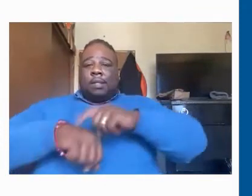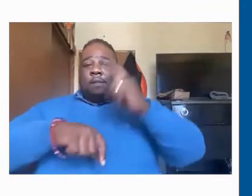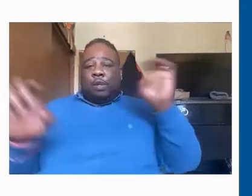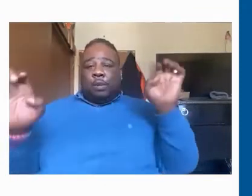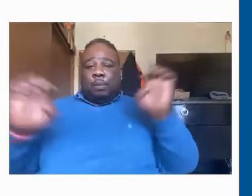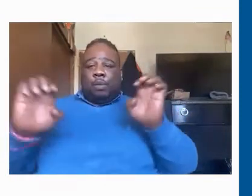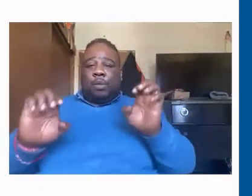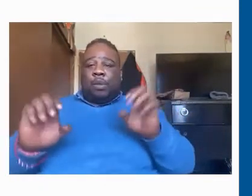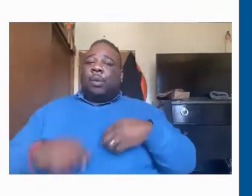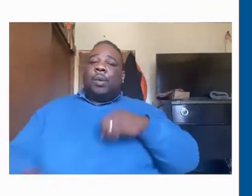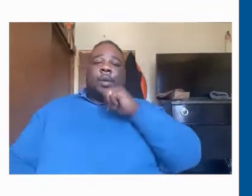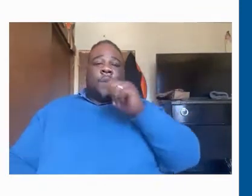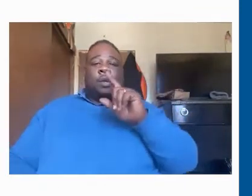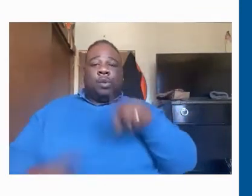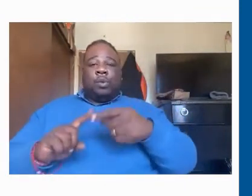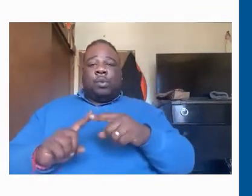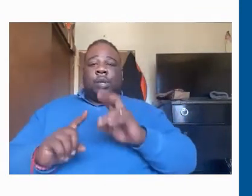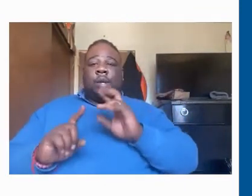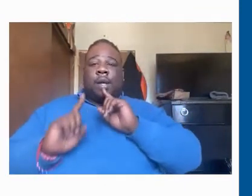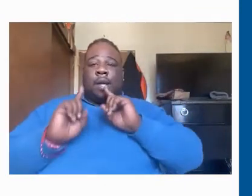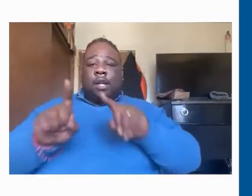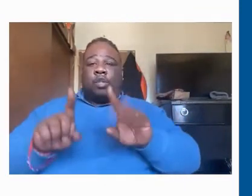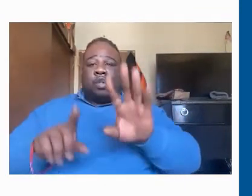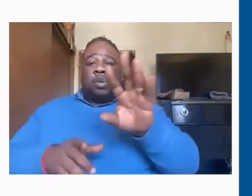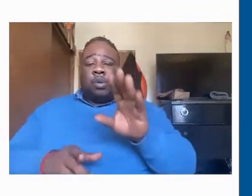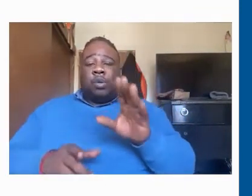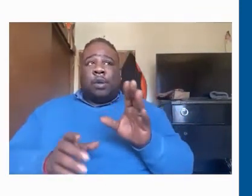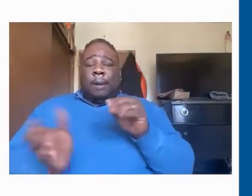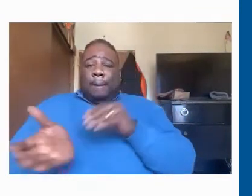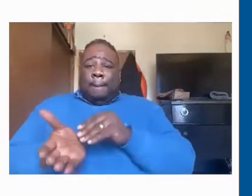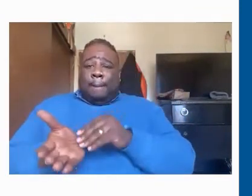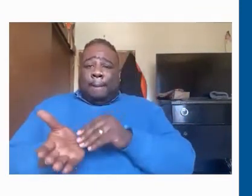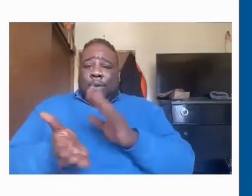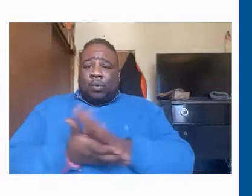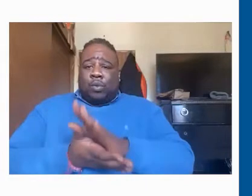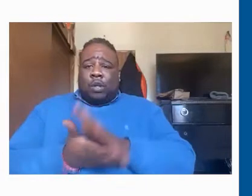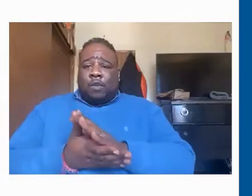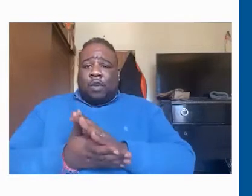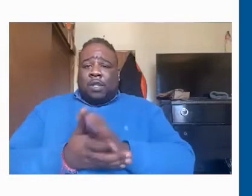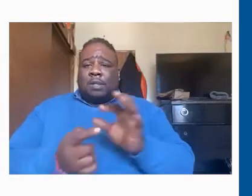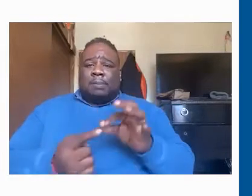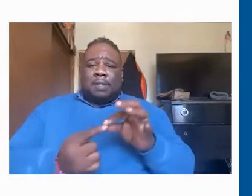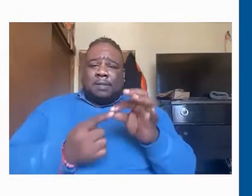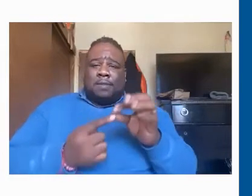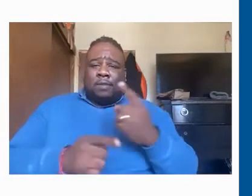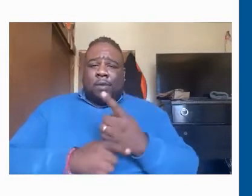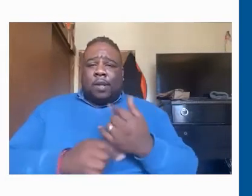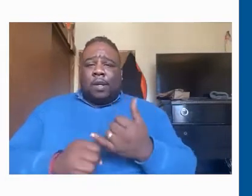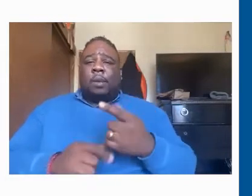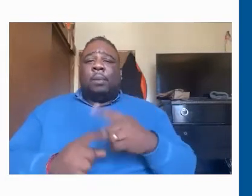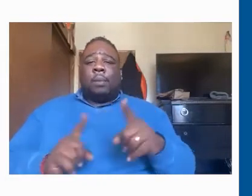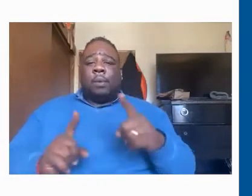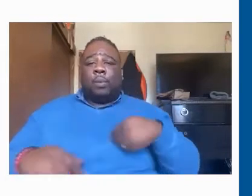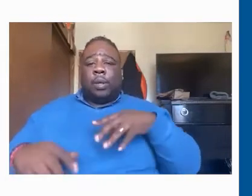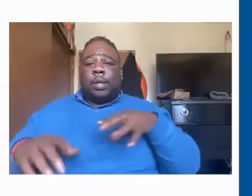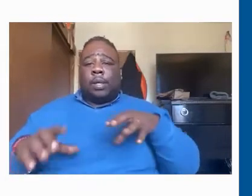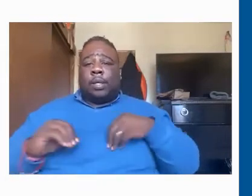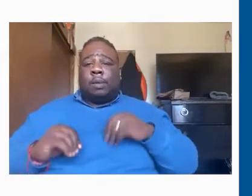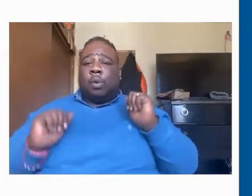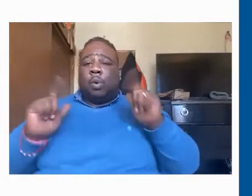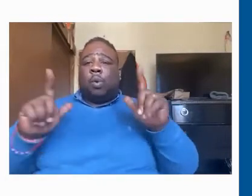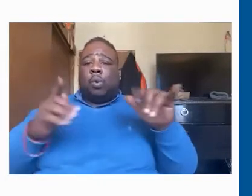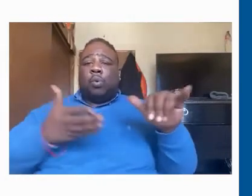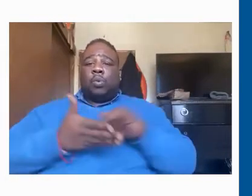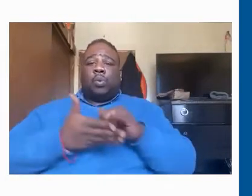medical documentation specifically. Again, immigration status is not an issue. We're accepting of all New Yorkers during this